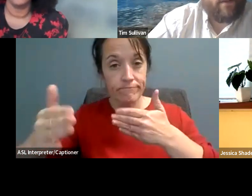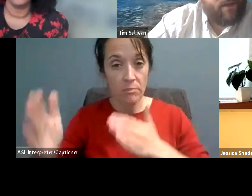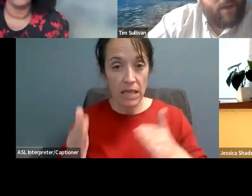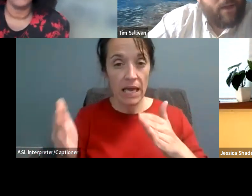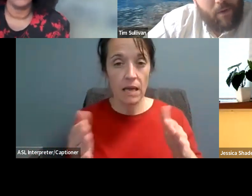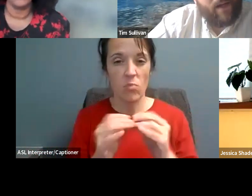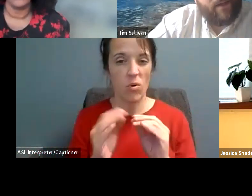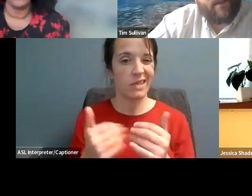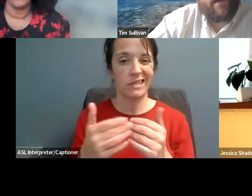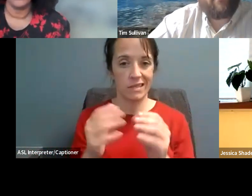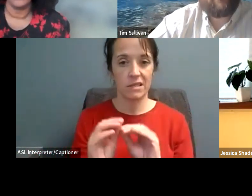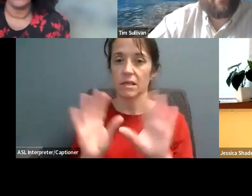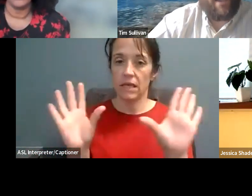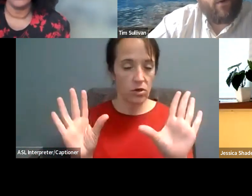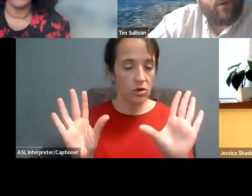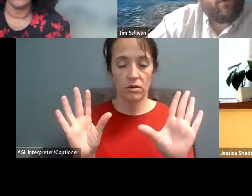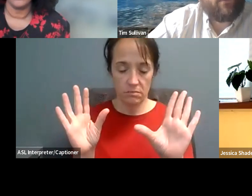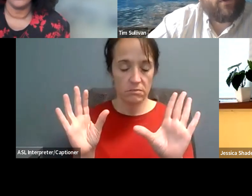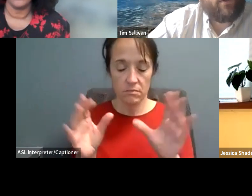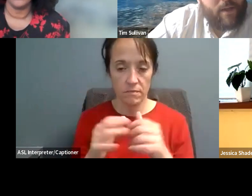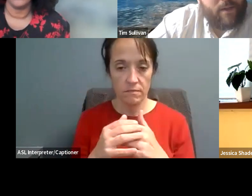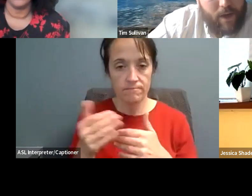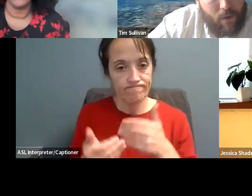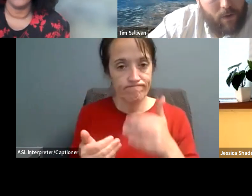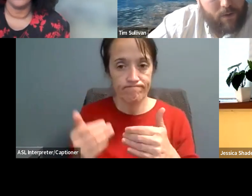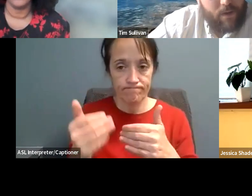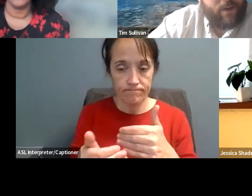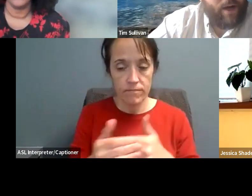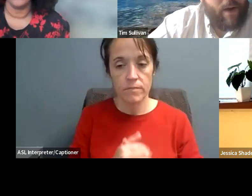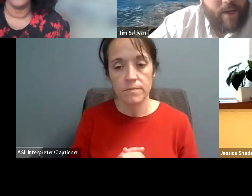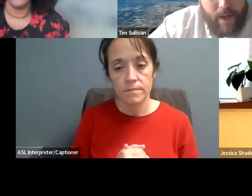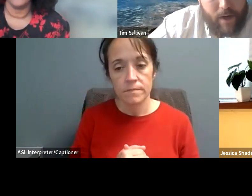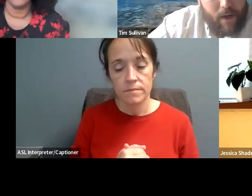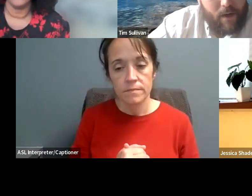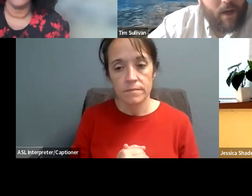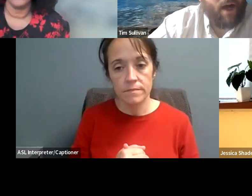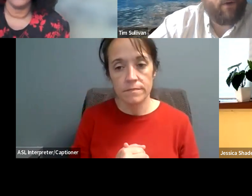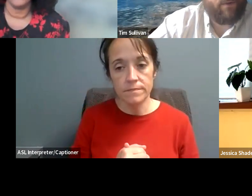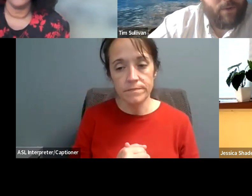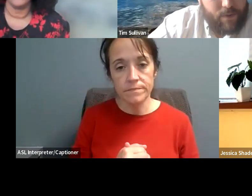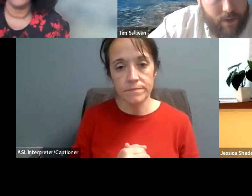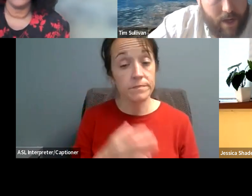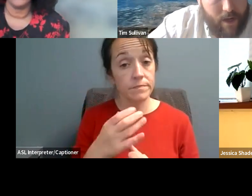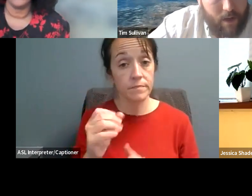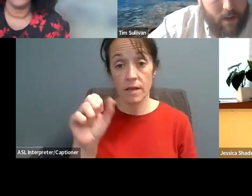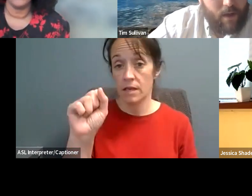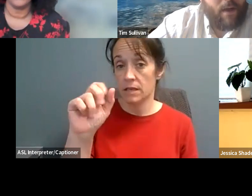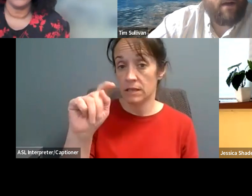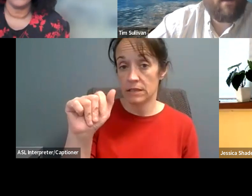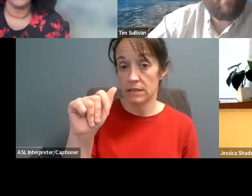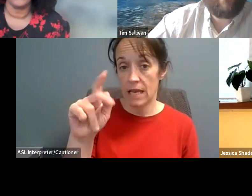And obviously that plan details how you survey stakeholders, generate data, how you use the